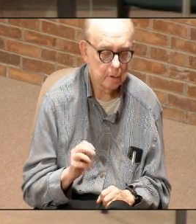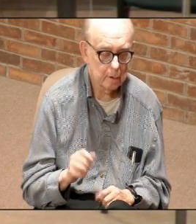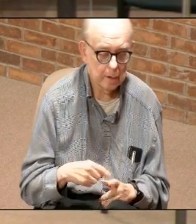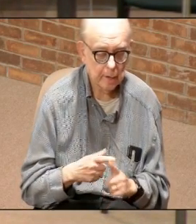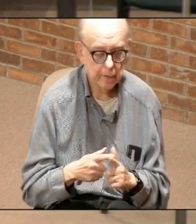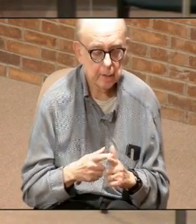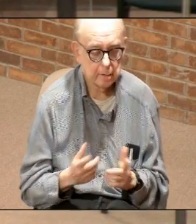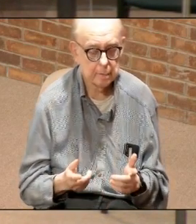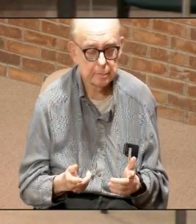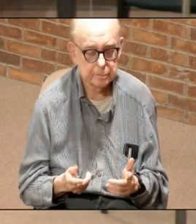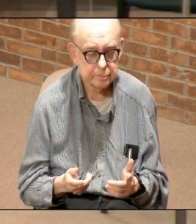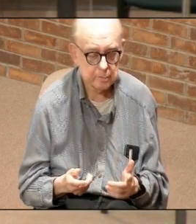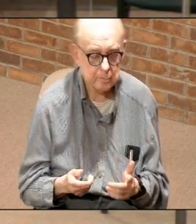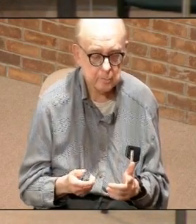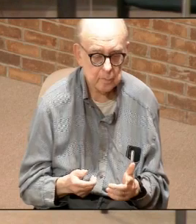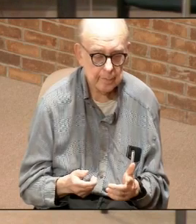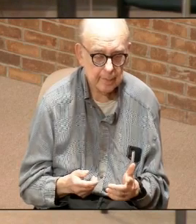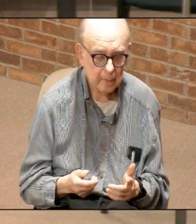Then